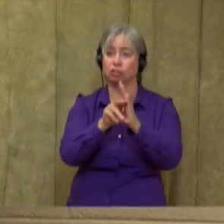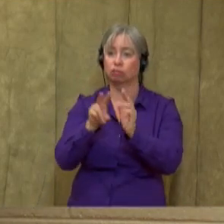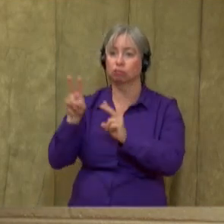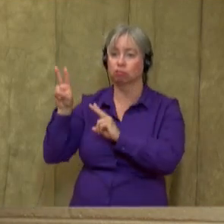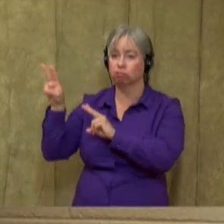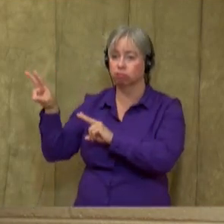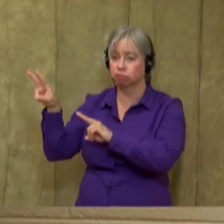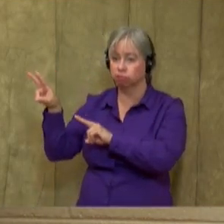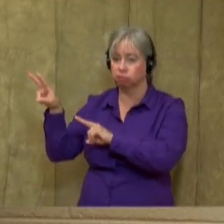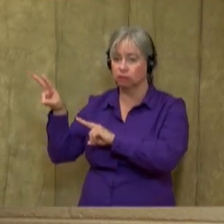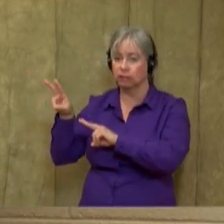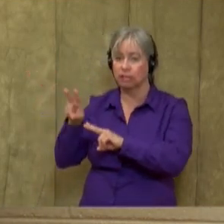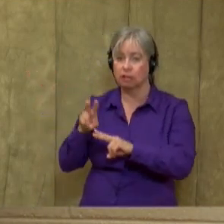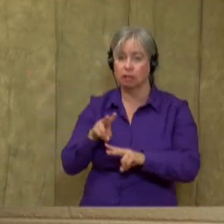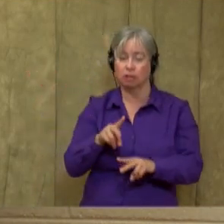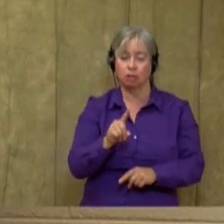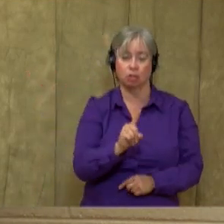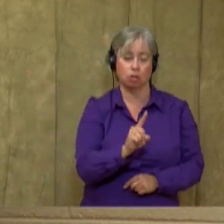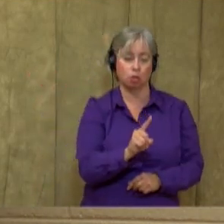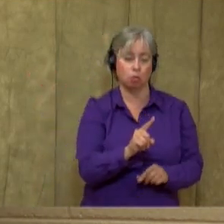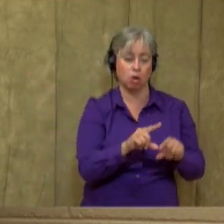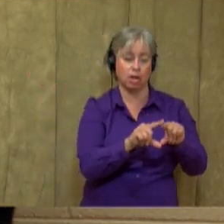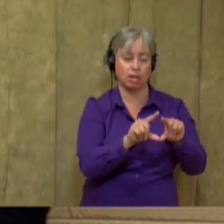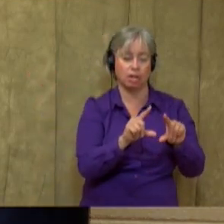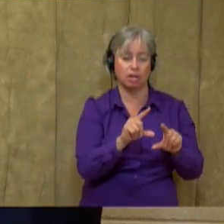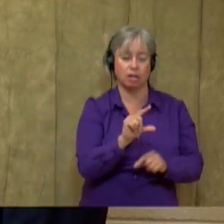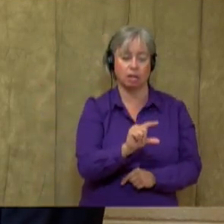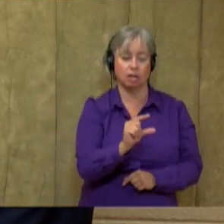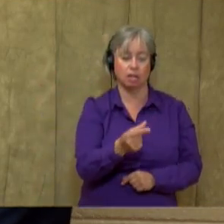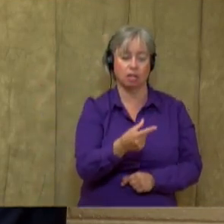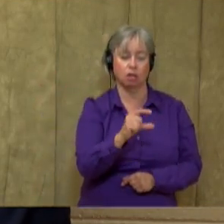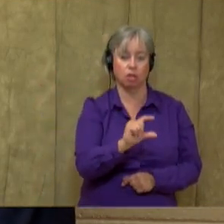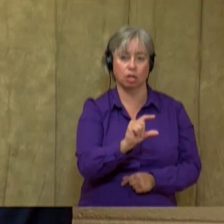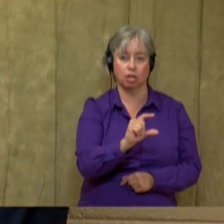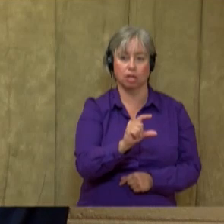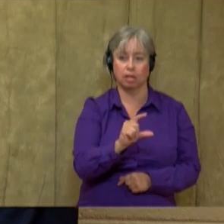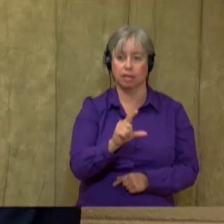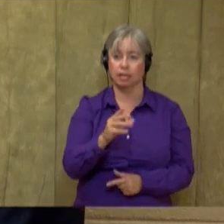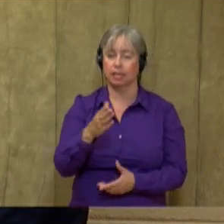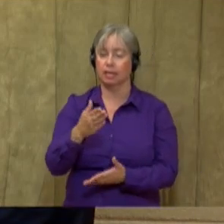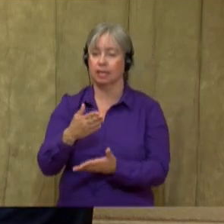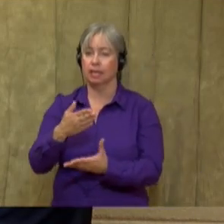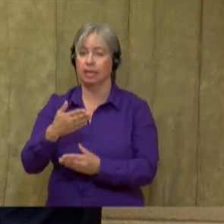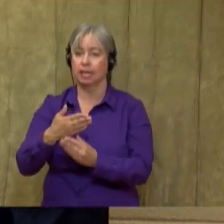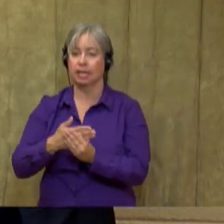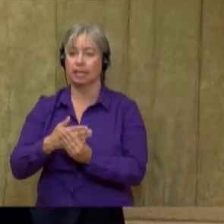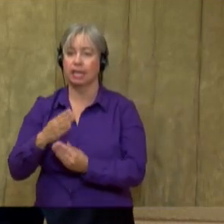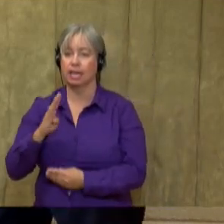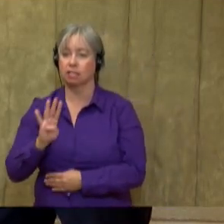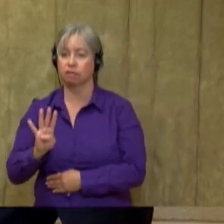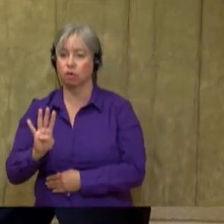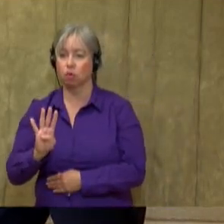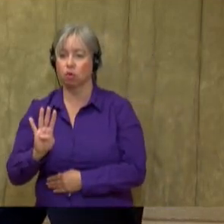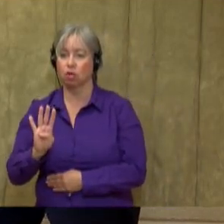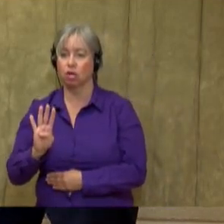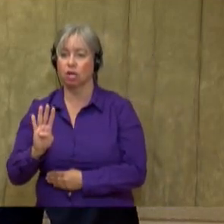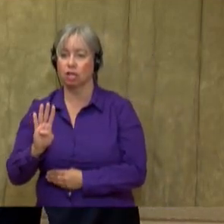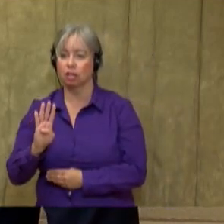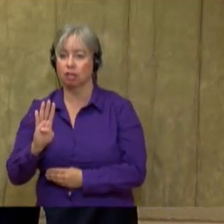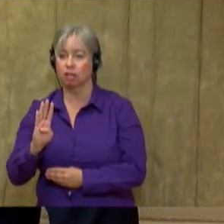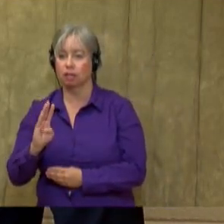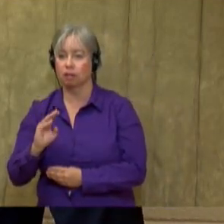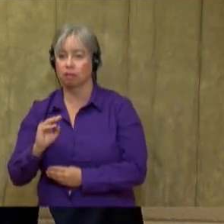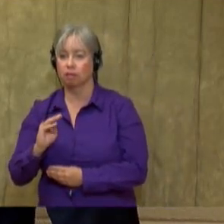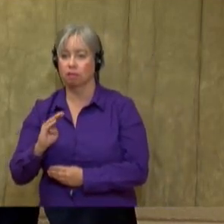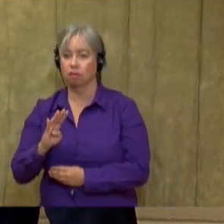In case 1, we see that we have this 1 unit block. And then in case 4, I want you to notice that we're looking at this cube